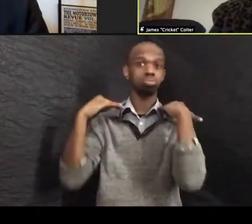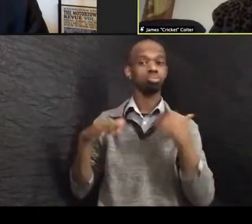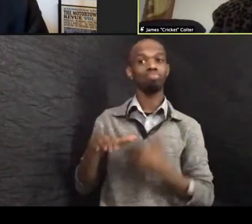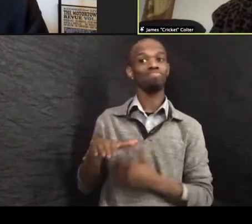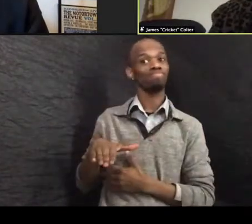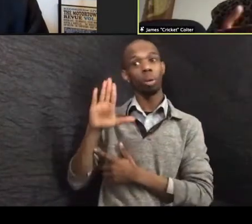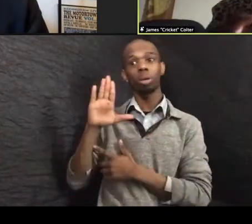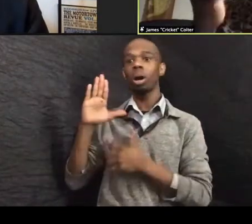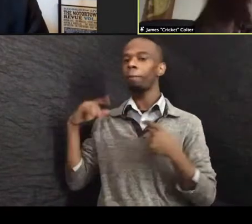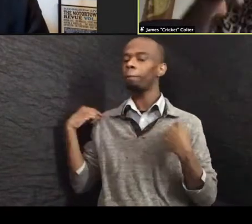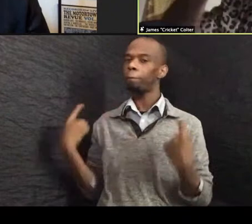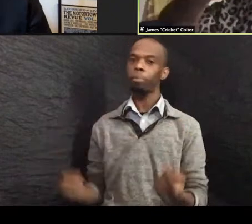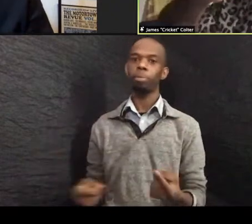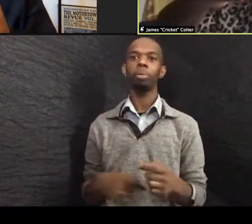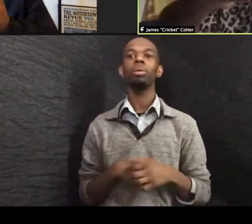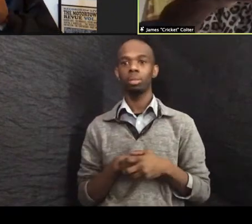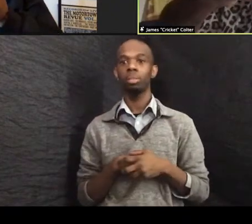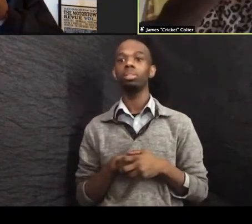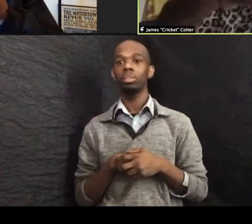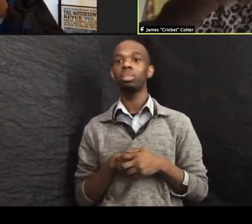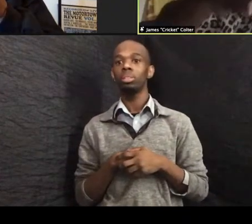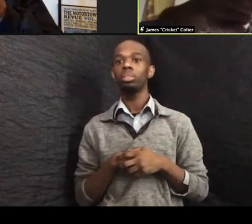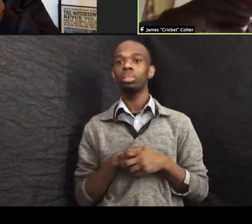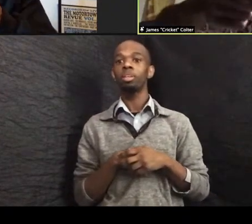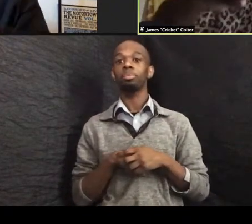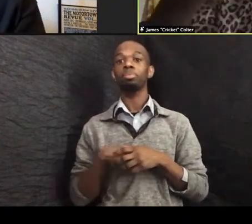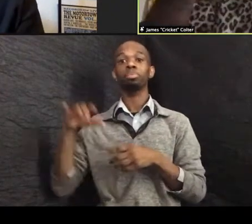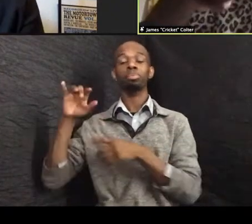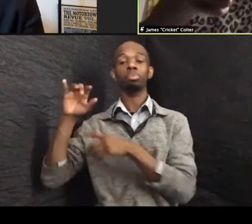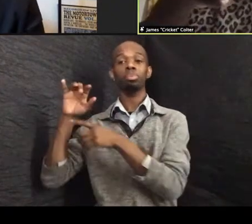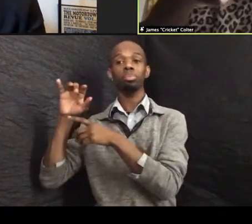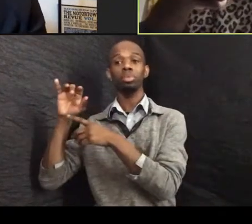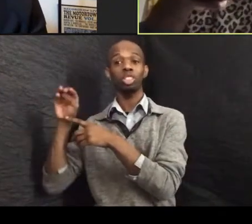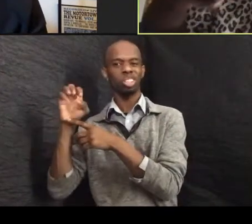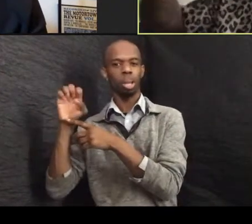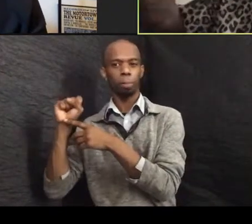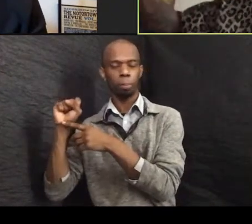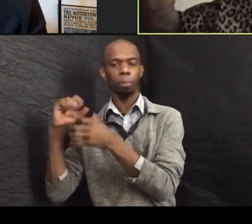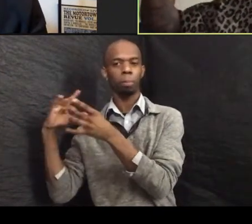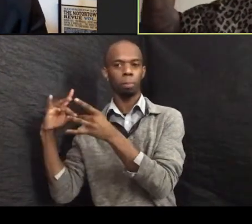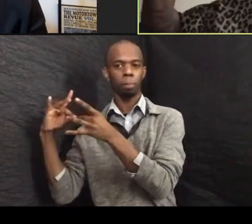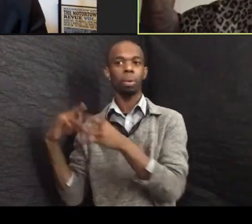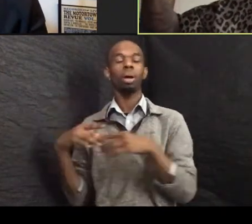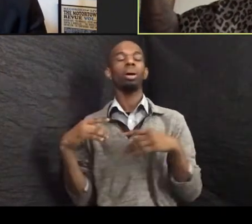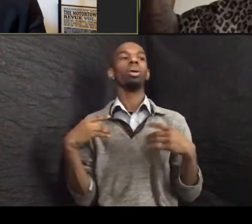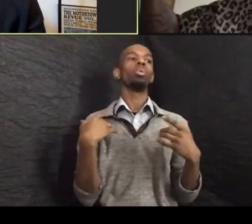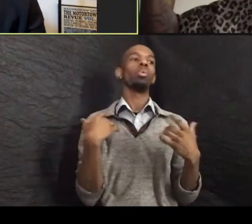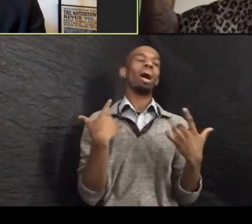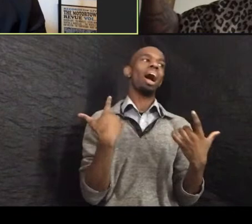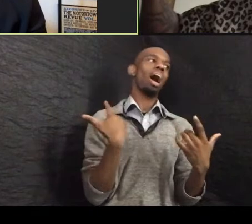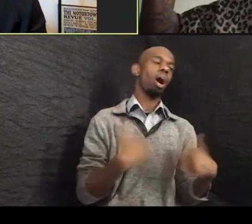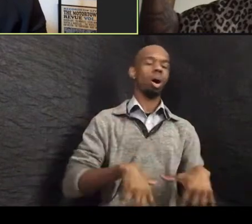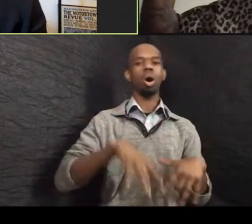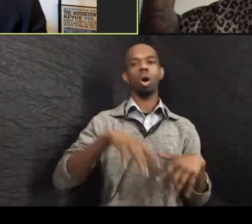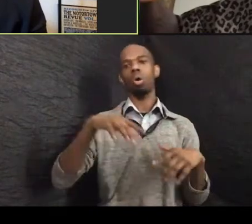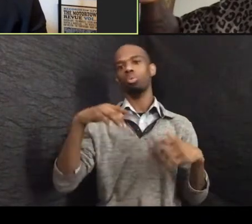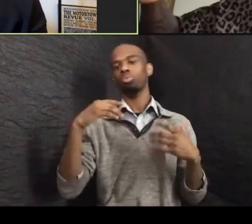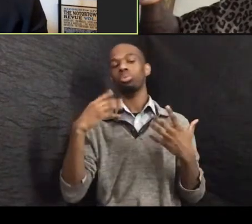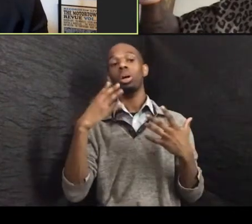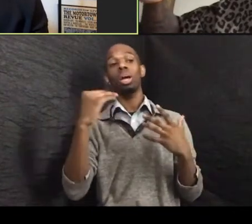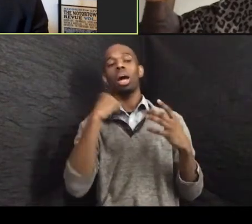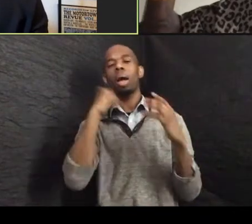like, and I'm assuming that every show except possibly